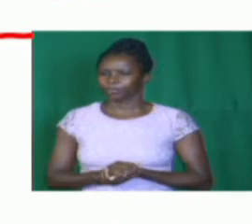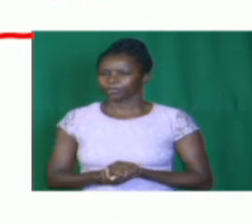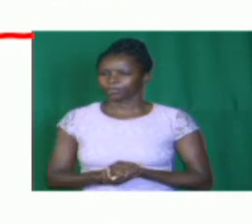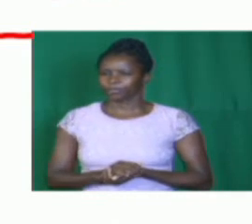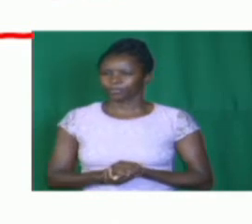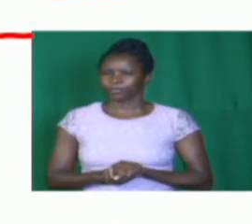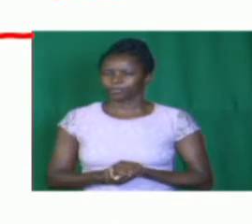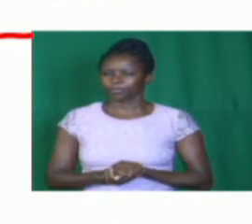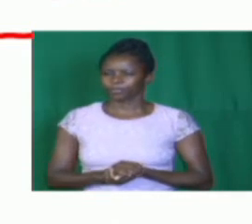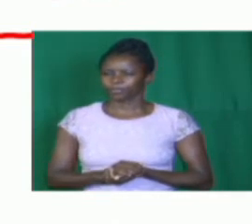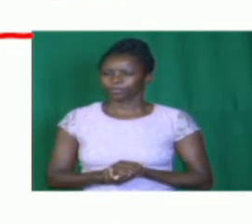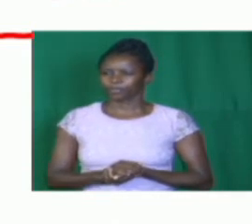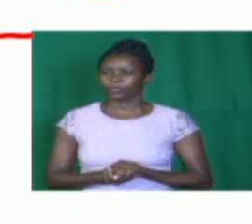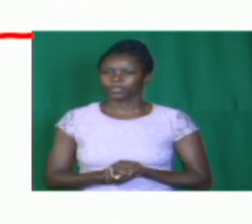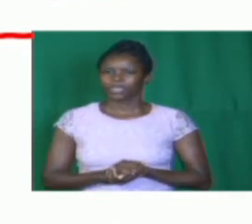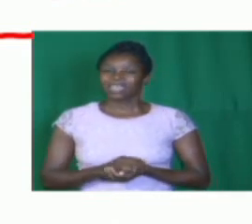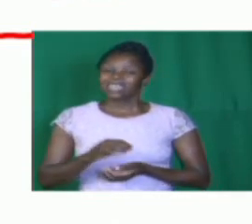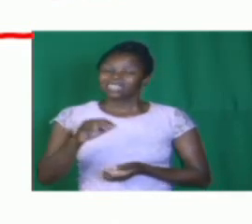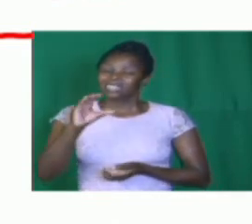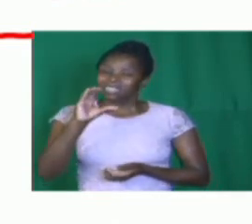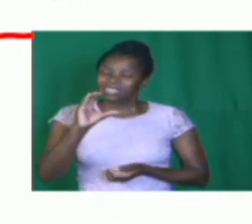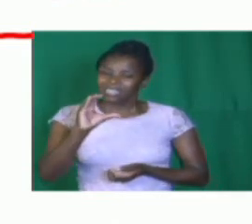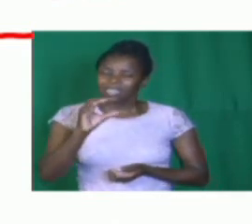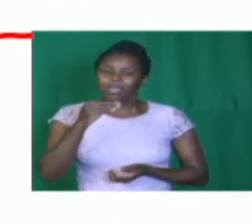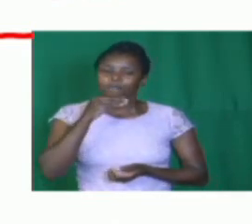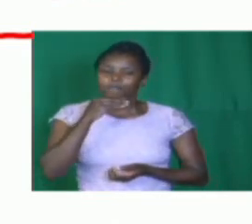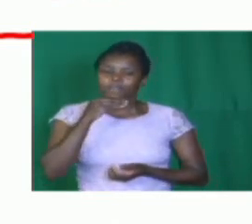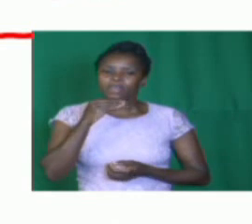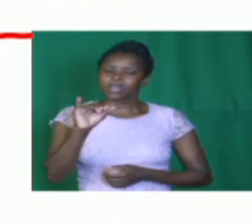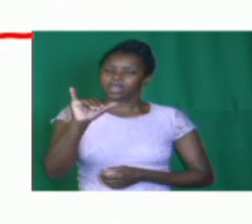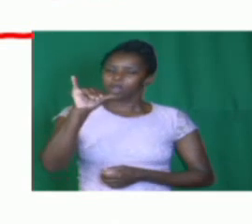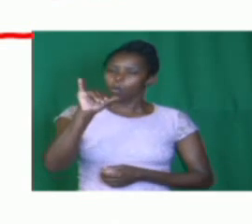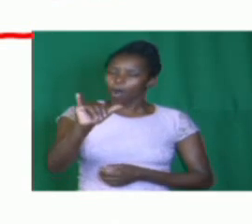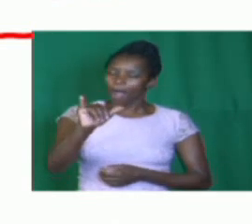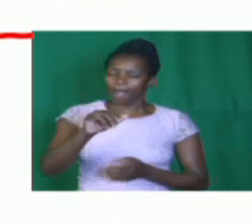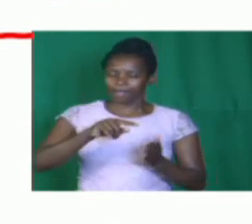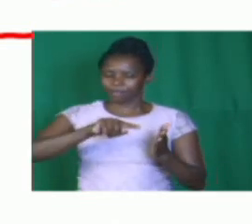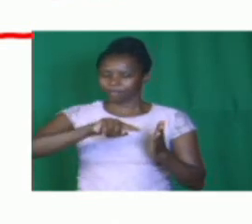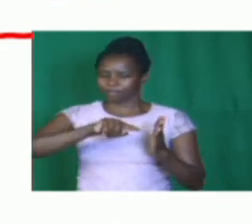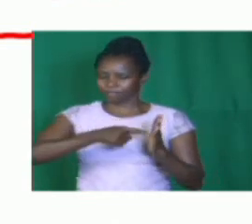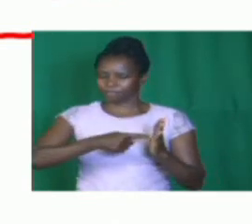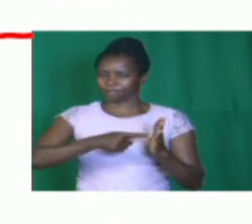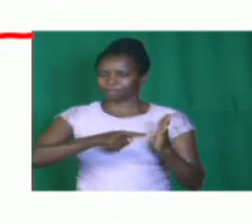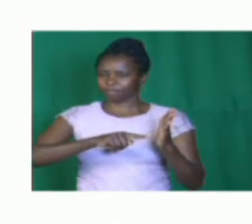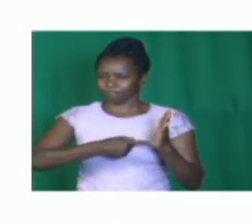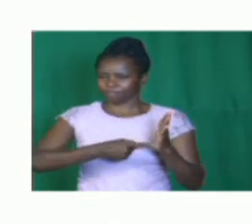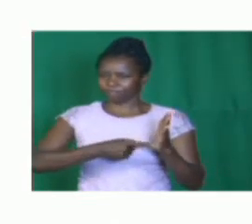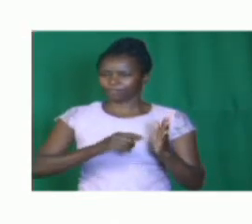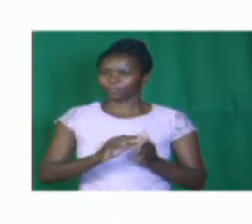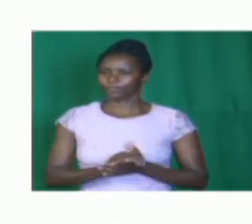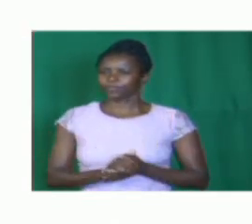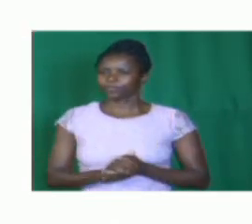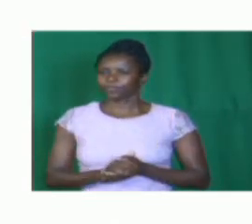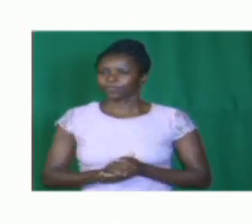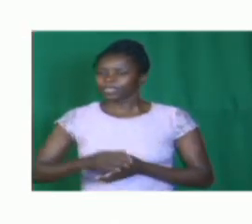be the y coordinate. If we can go back to the previous slide. I want